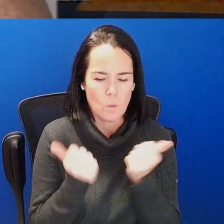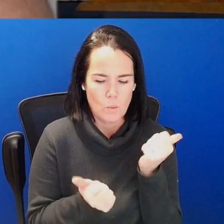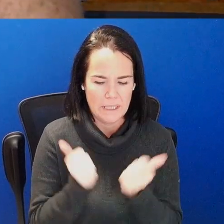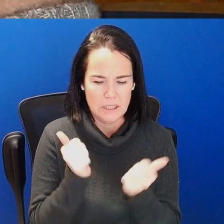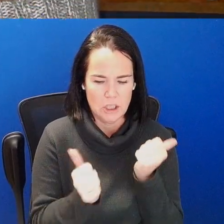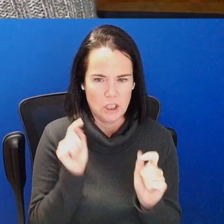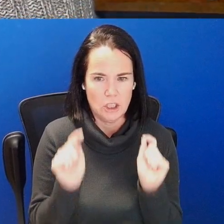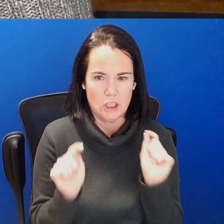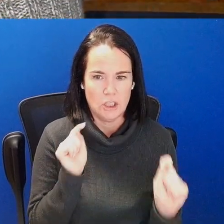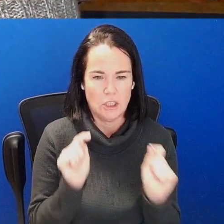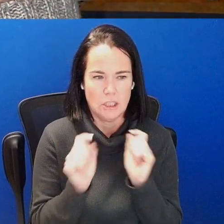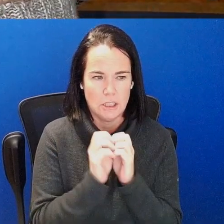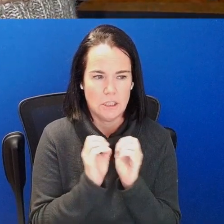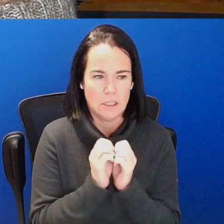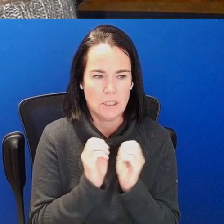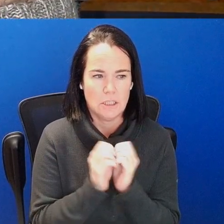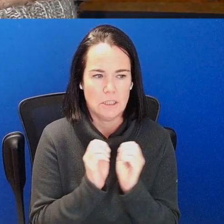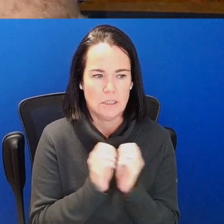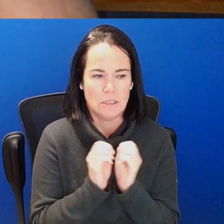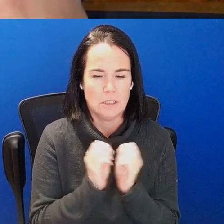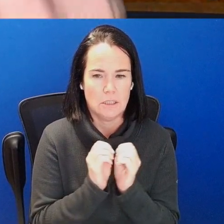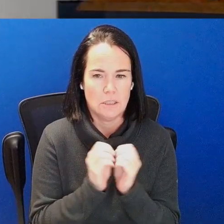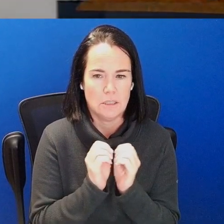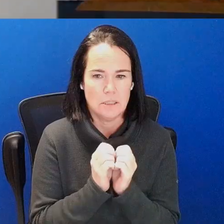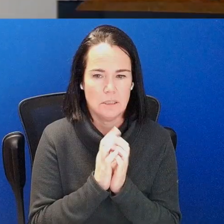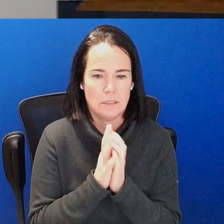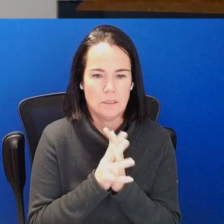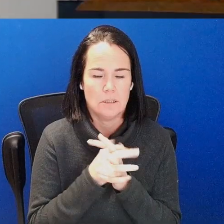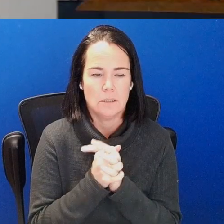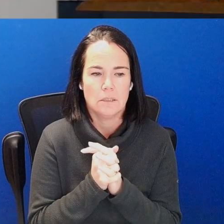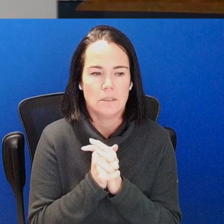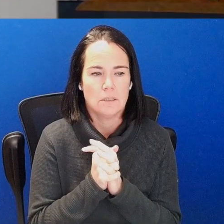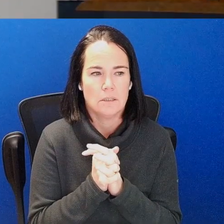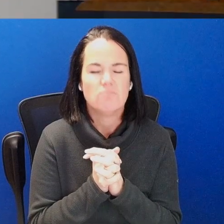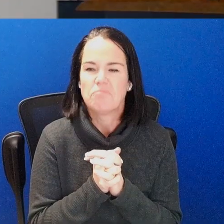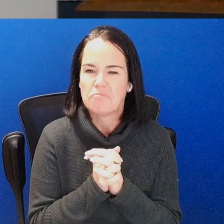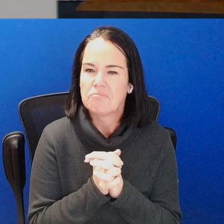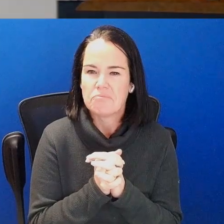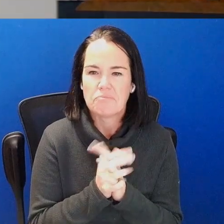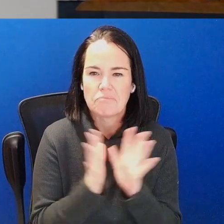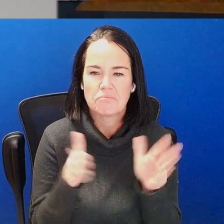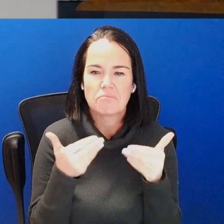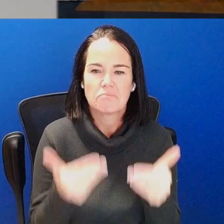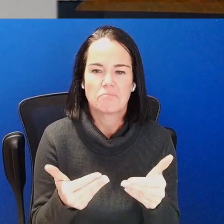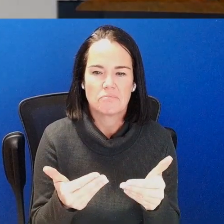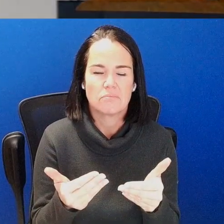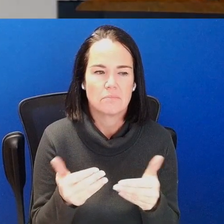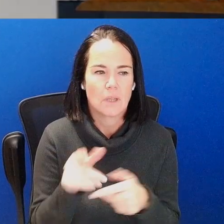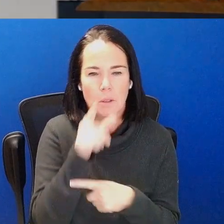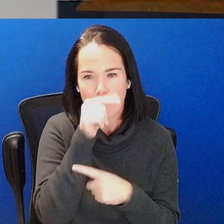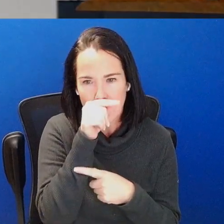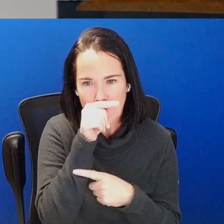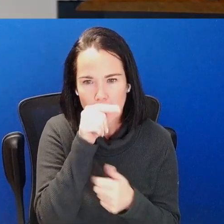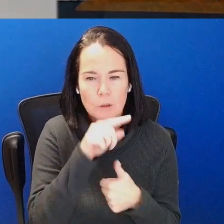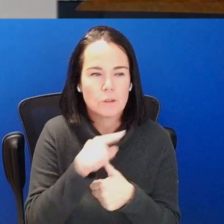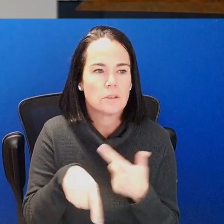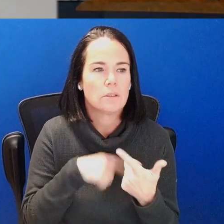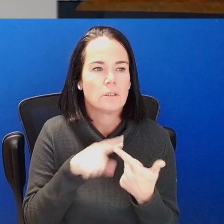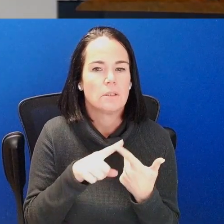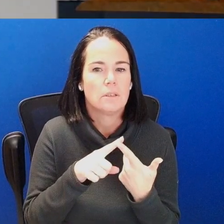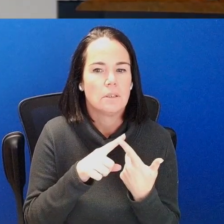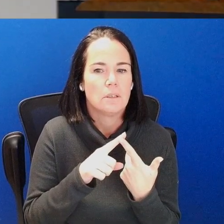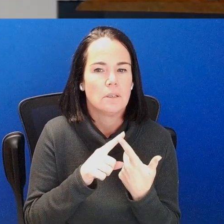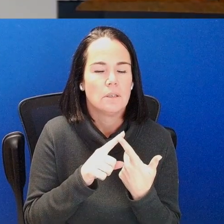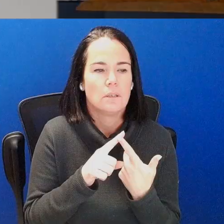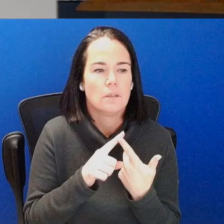which ones do I want? let's just do the birds